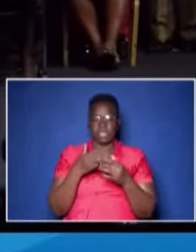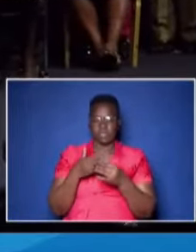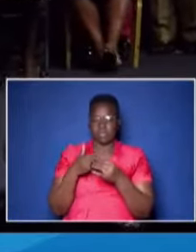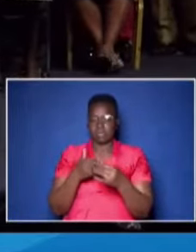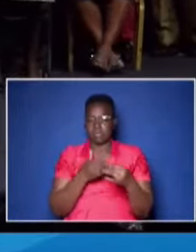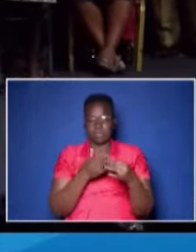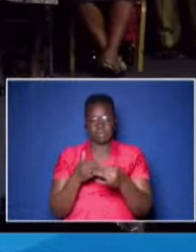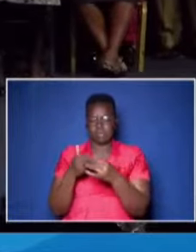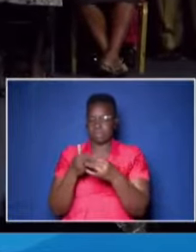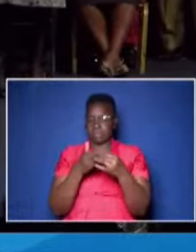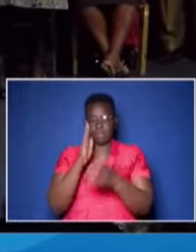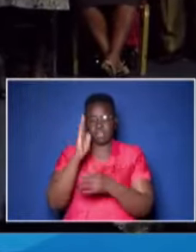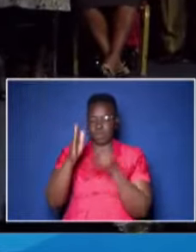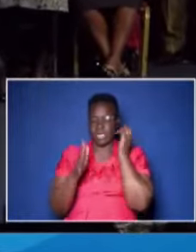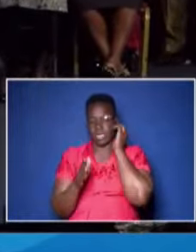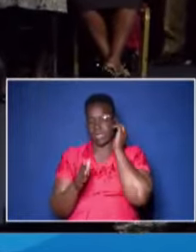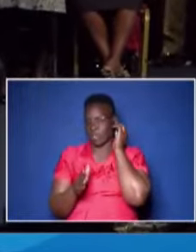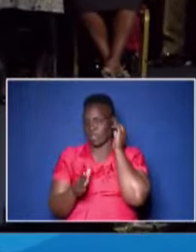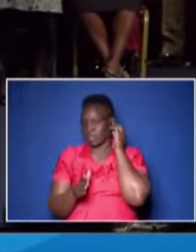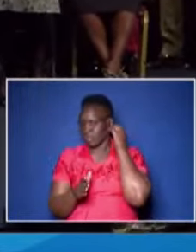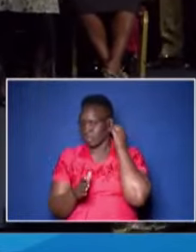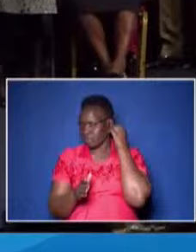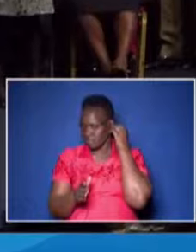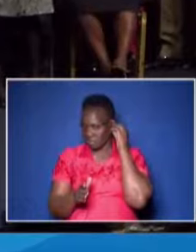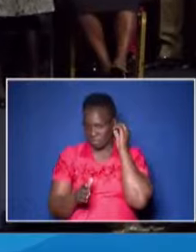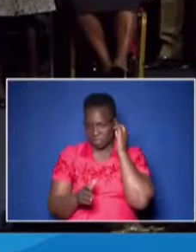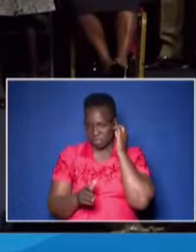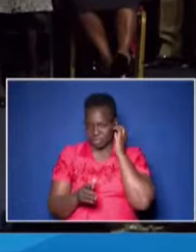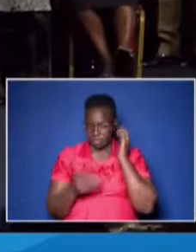tour I will be your gu